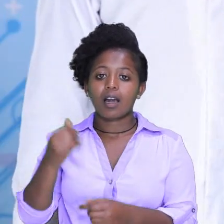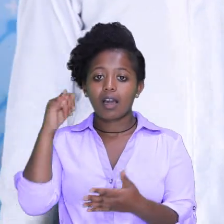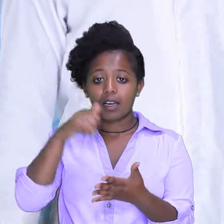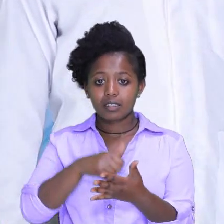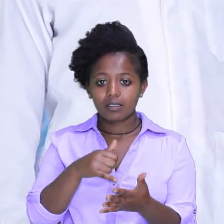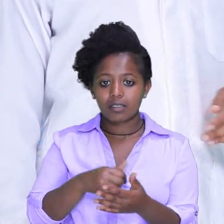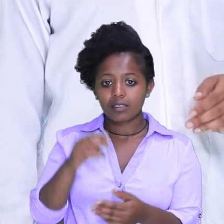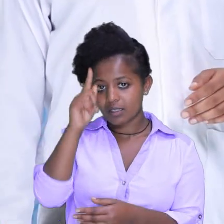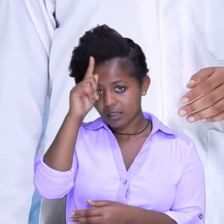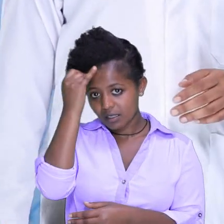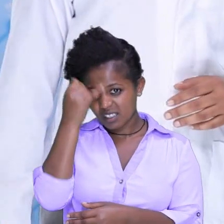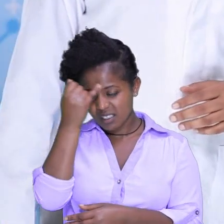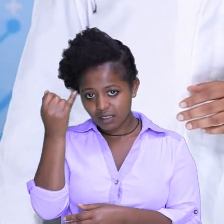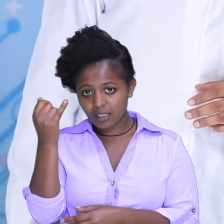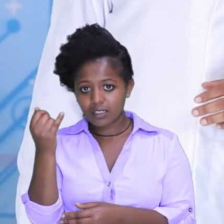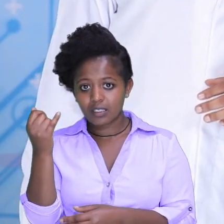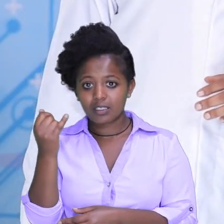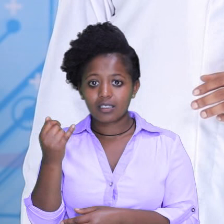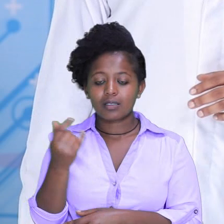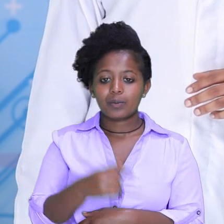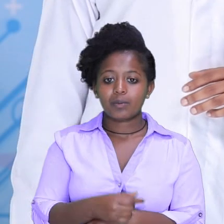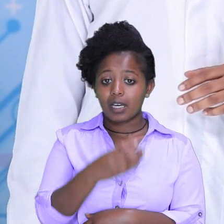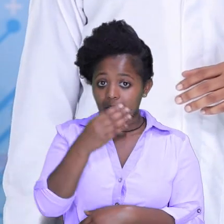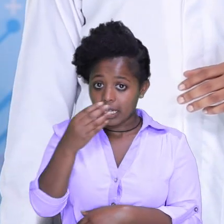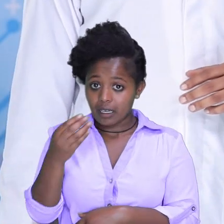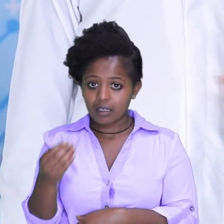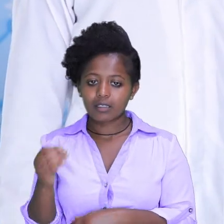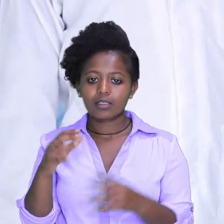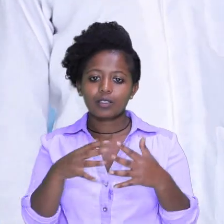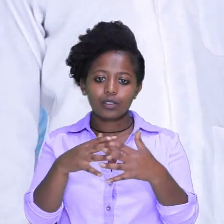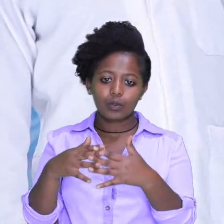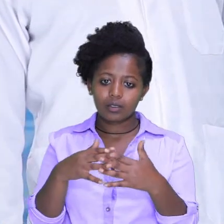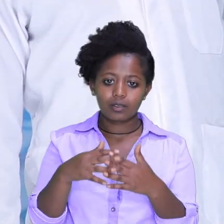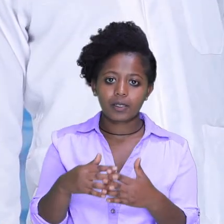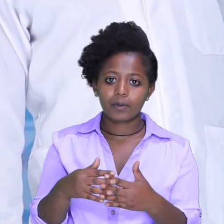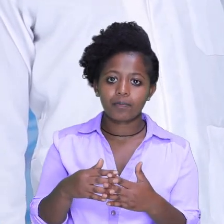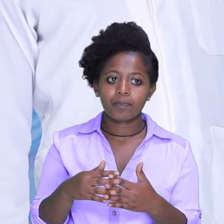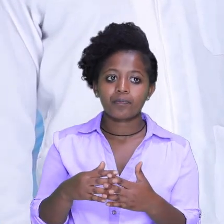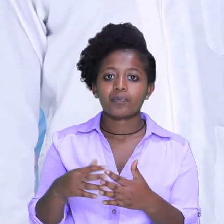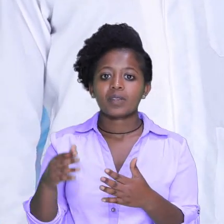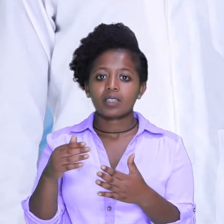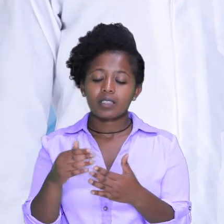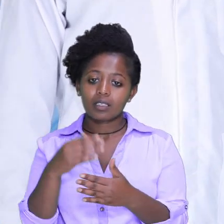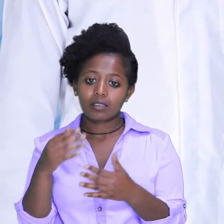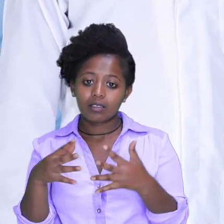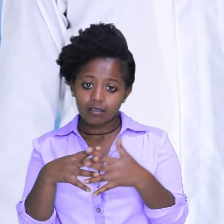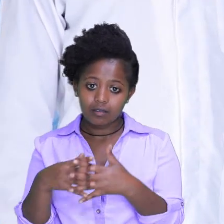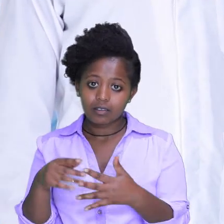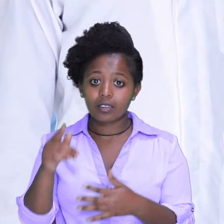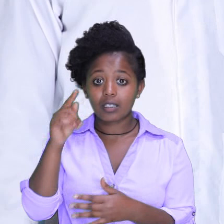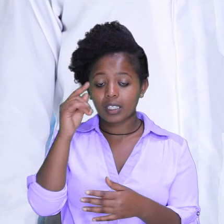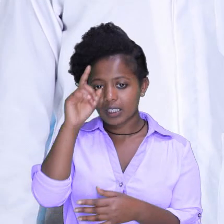Italy, Netherlands, Luxembourg, and USA. Later, Greece and